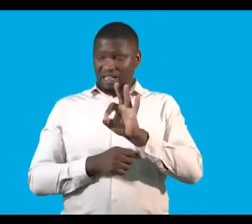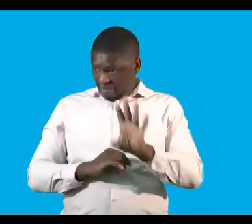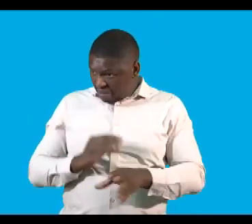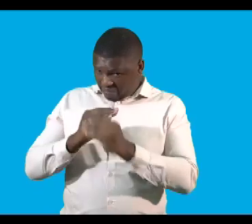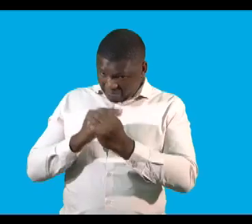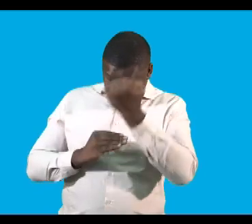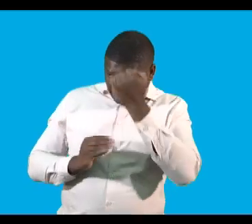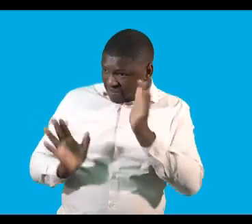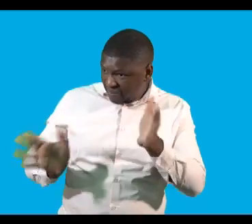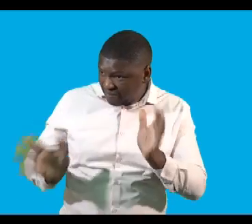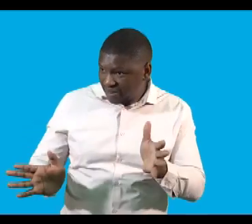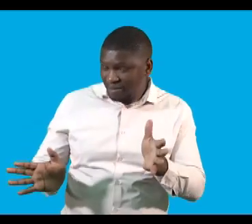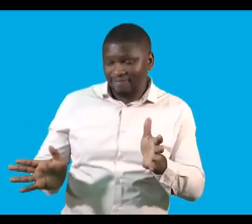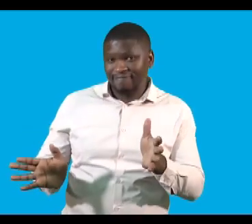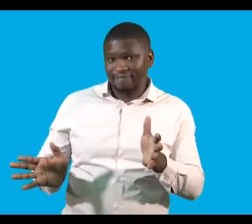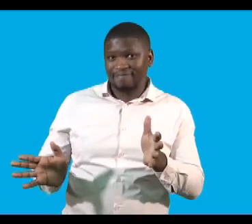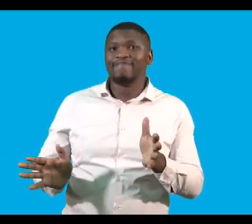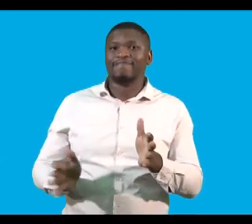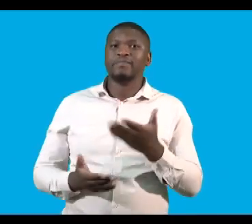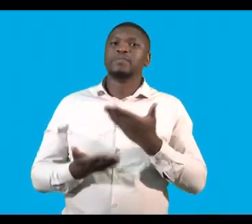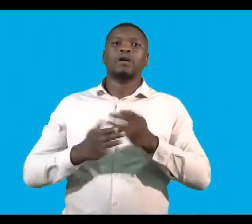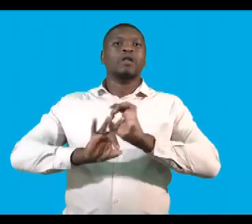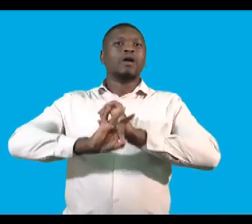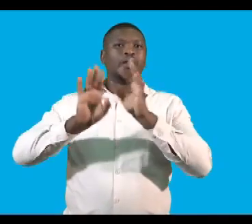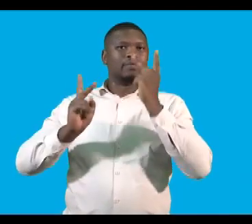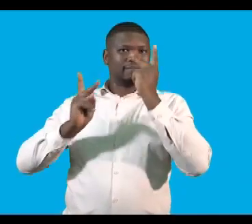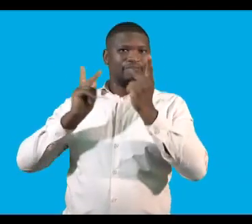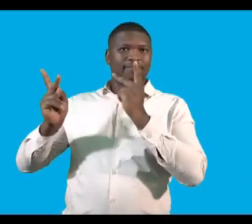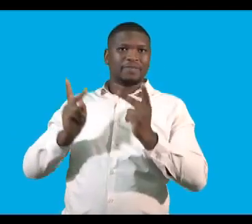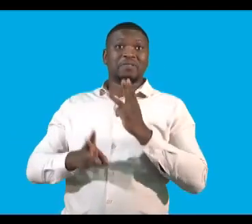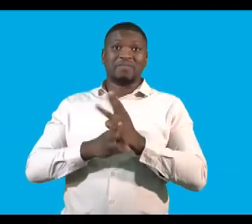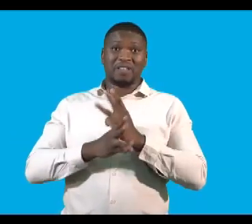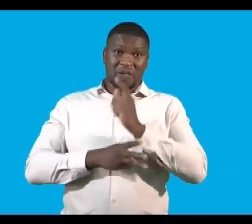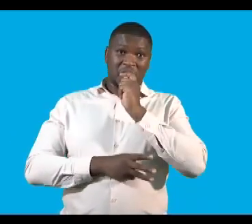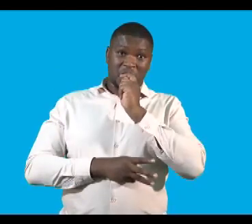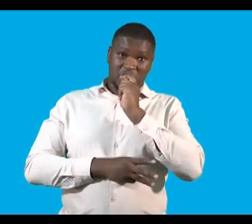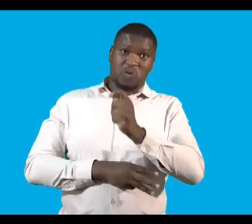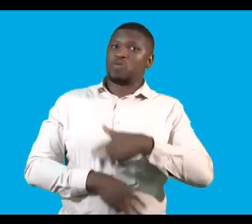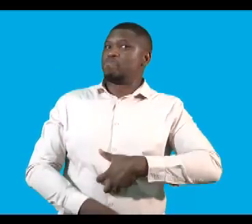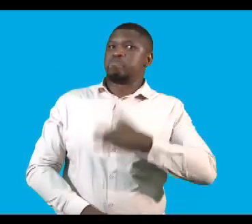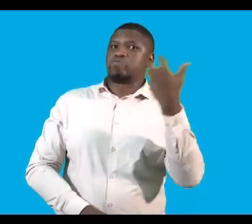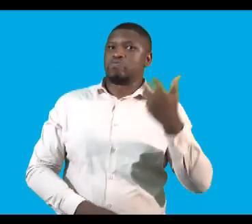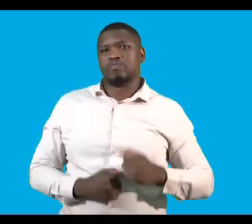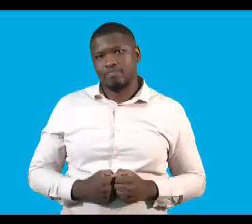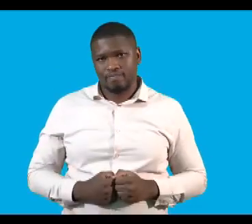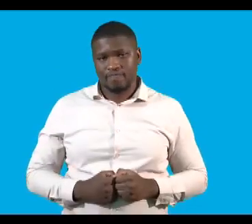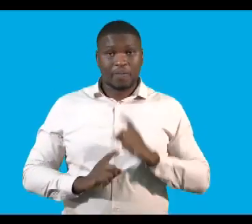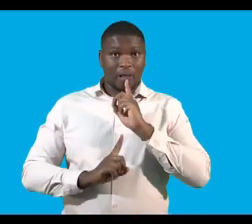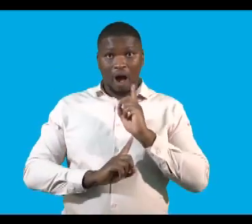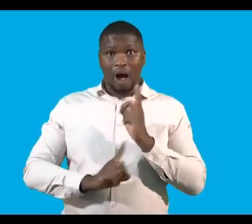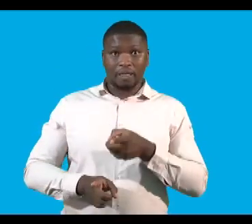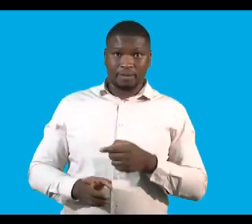I mention stupid? And we can clearly see how her anger escalates. The